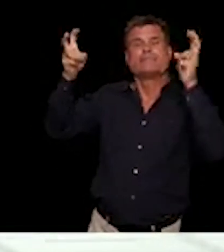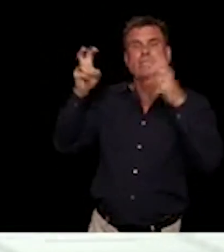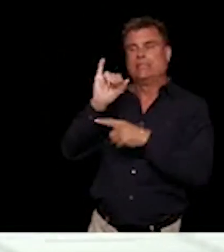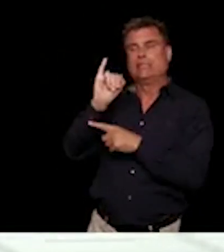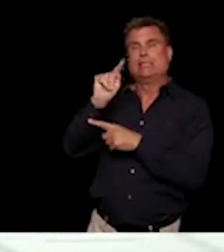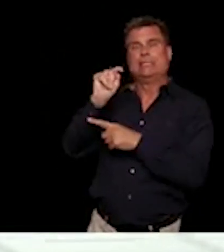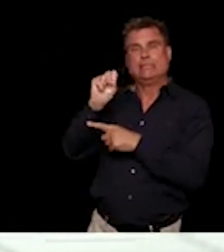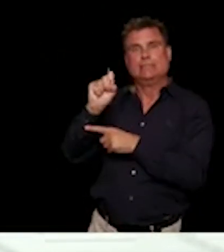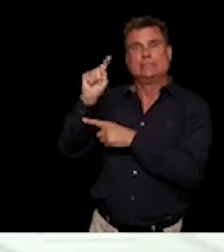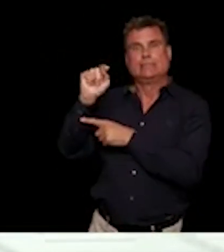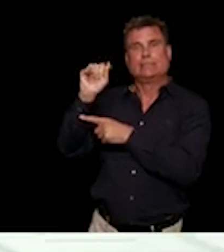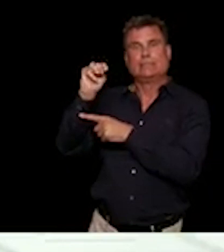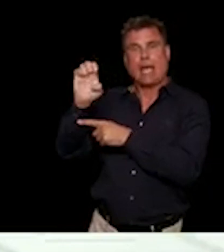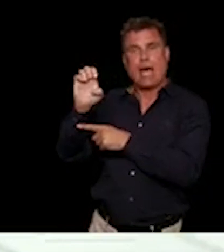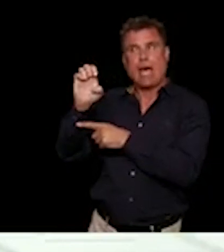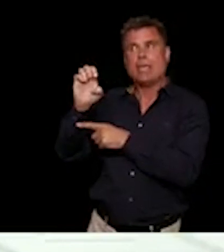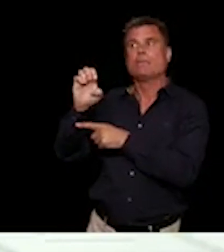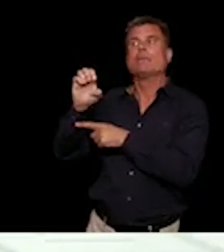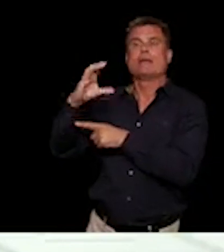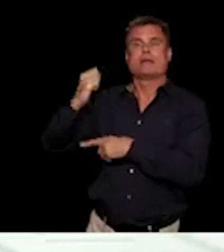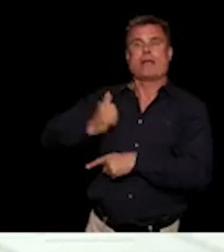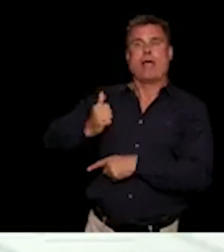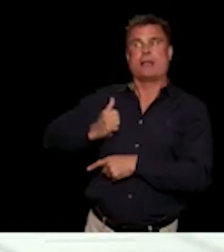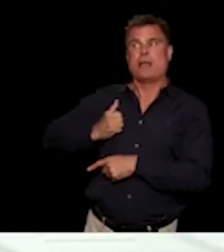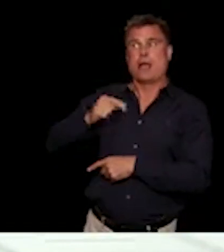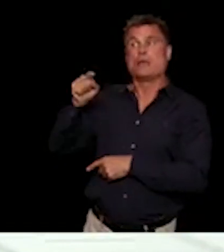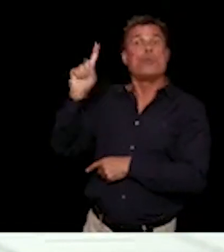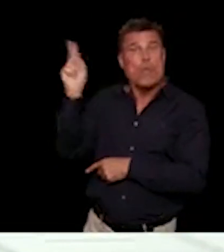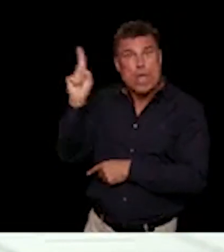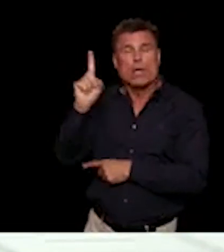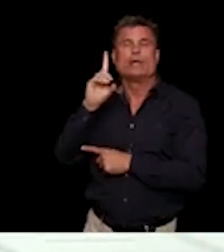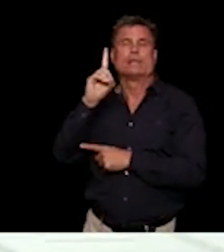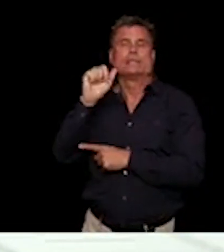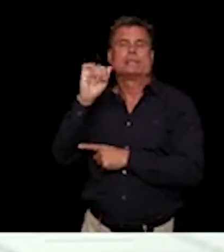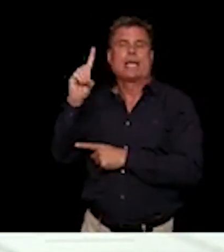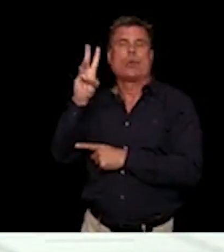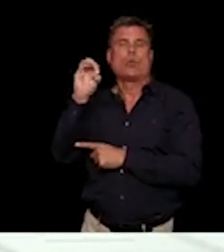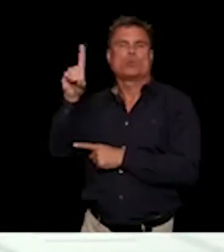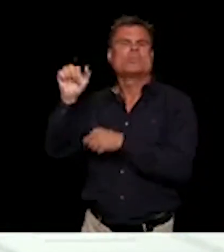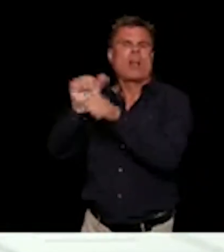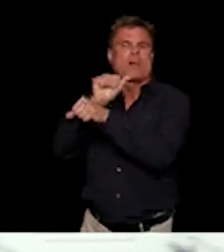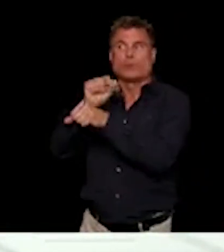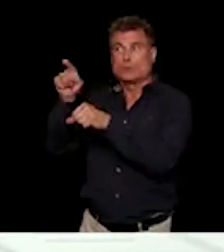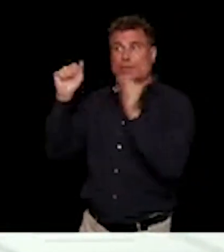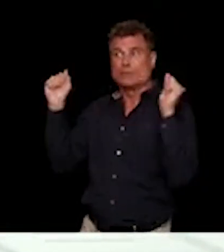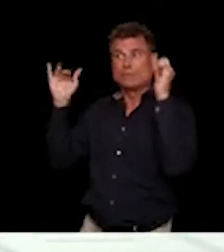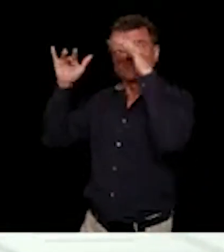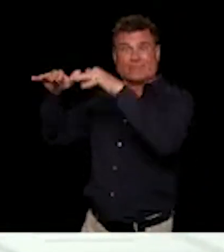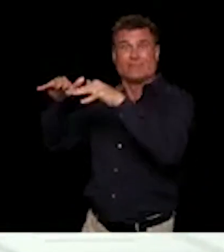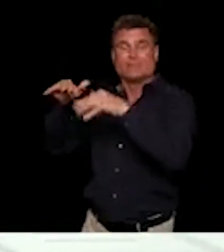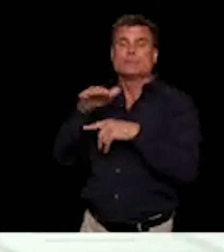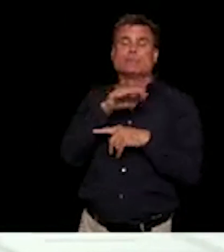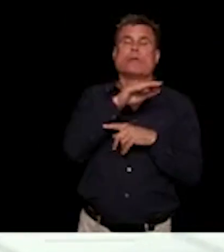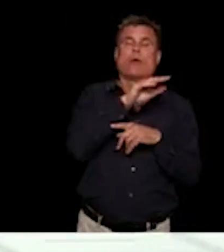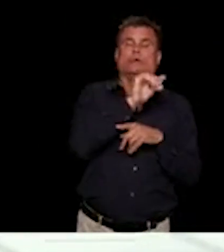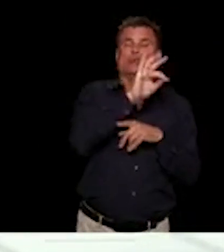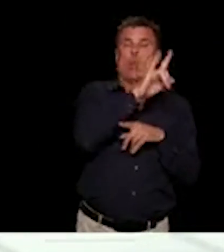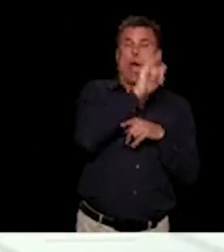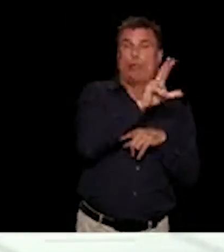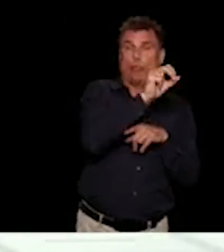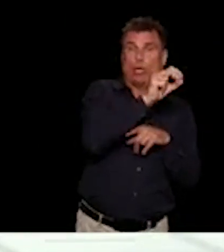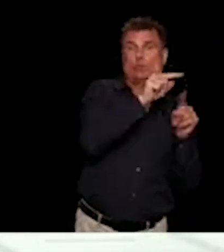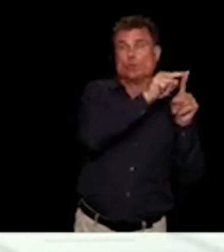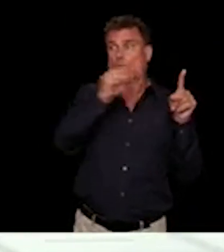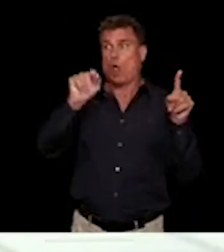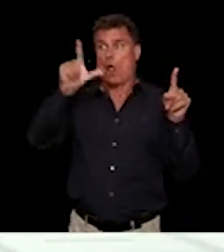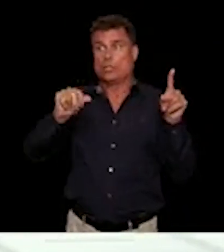live in British Columbia, please check regularly the health authority websites and follow guidance of public health teams should you have been